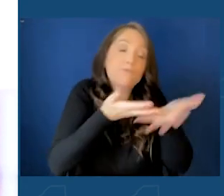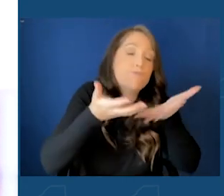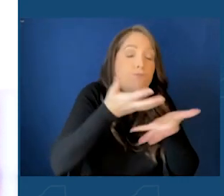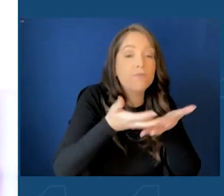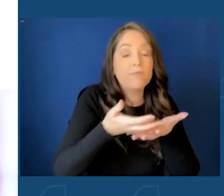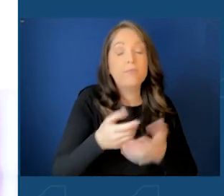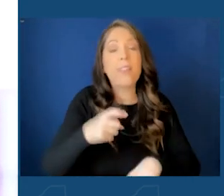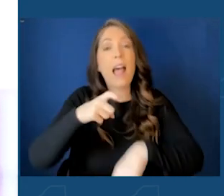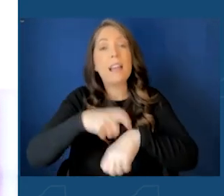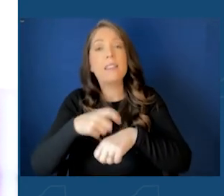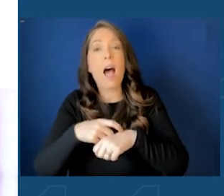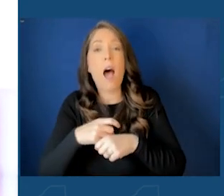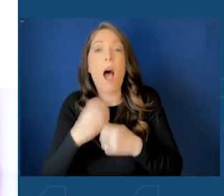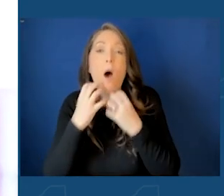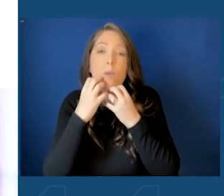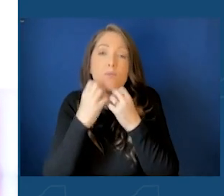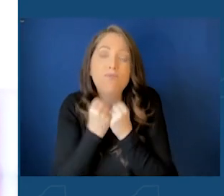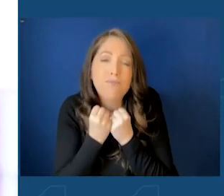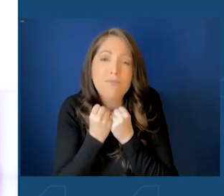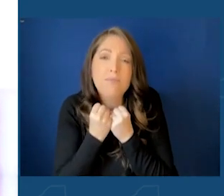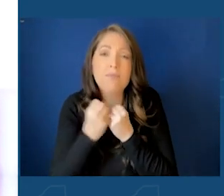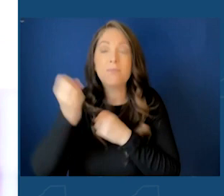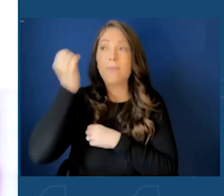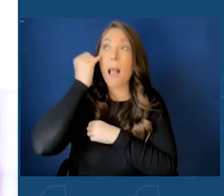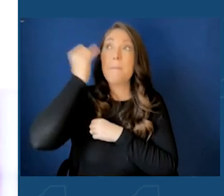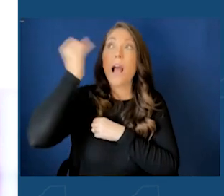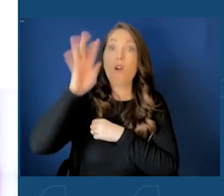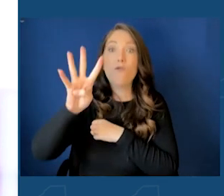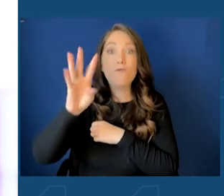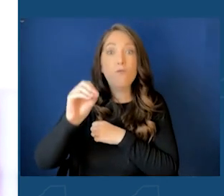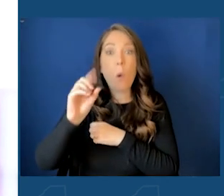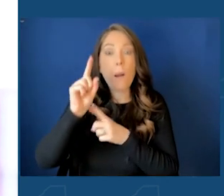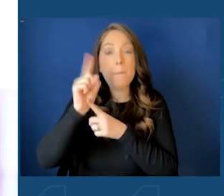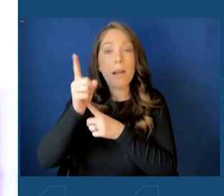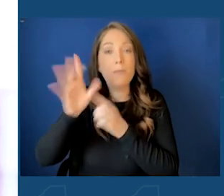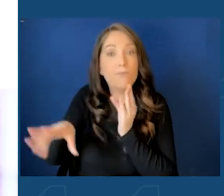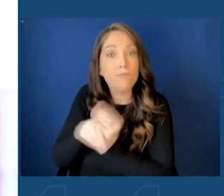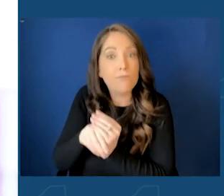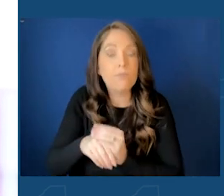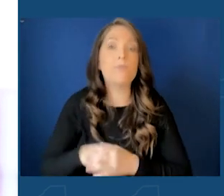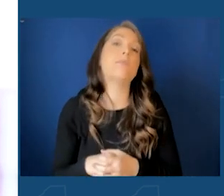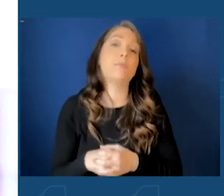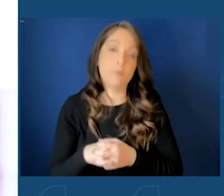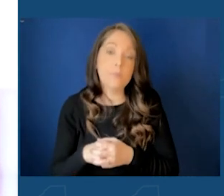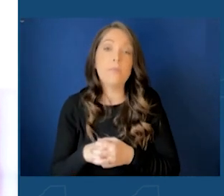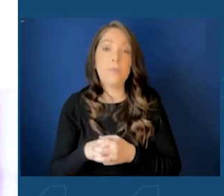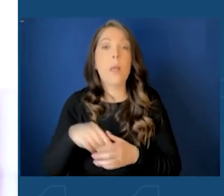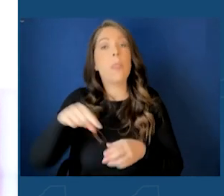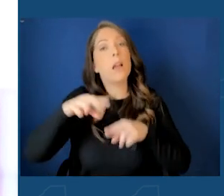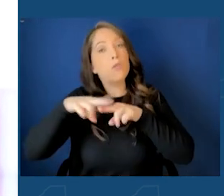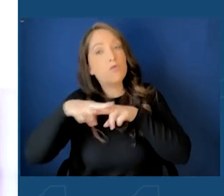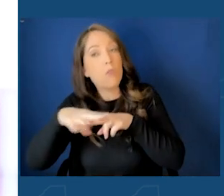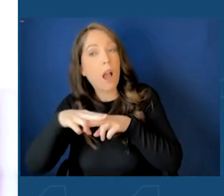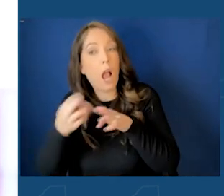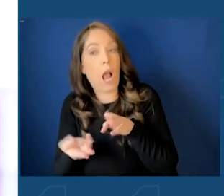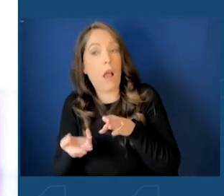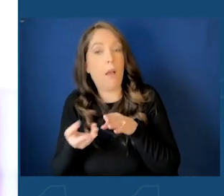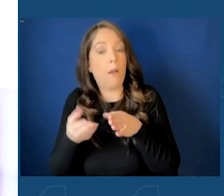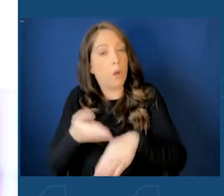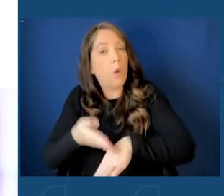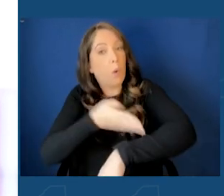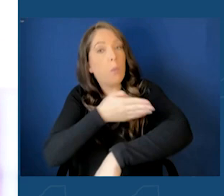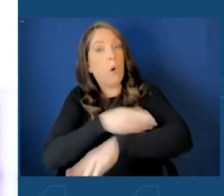imagine 40 more minutes in your day? But this third track didn't just improve train service, it improves the experience on the